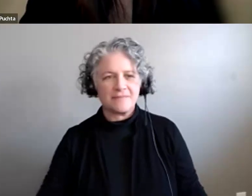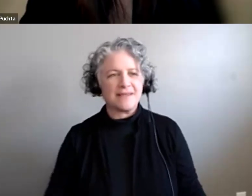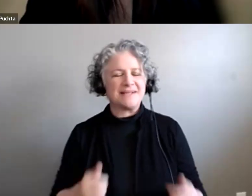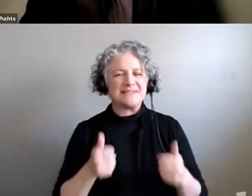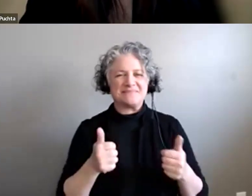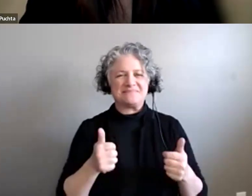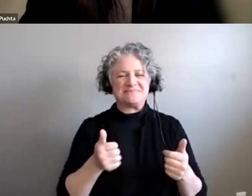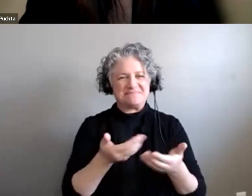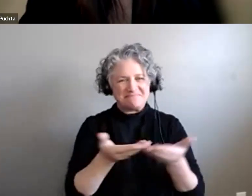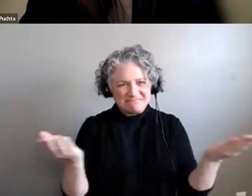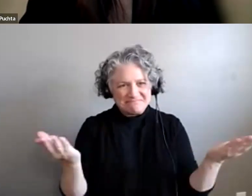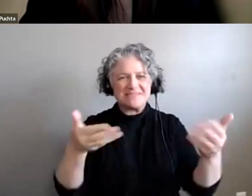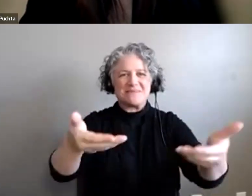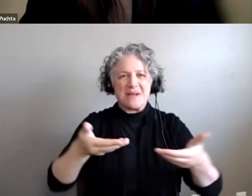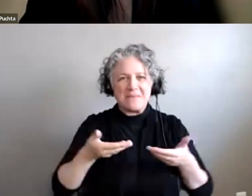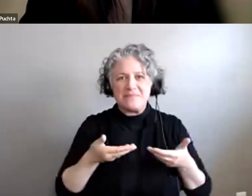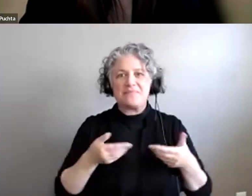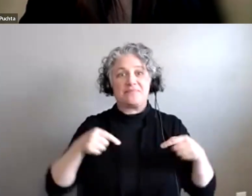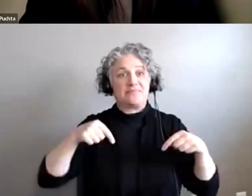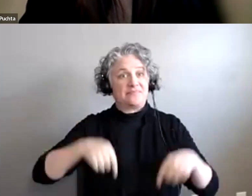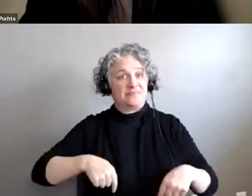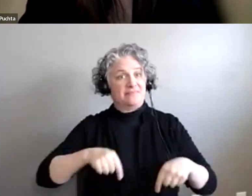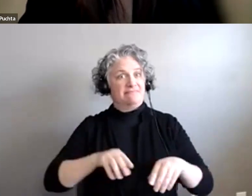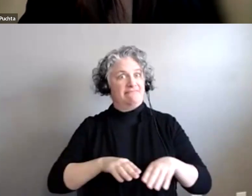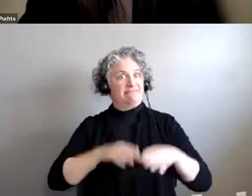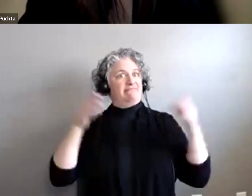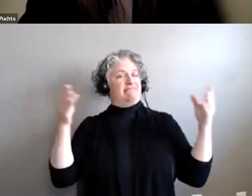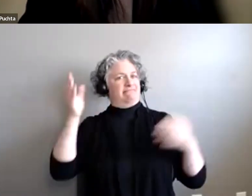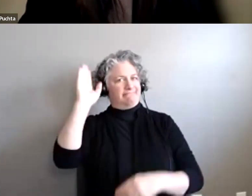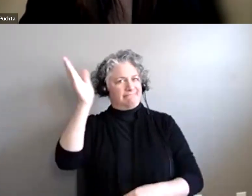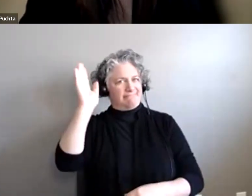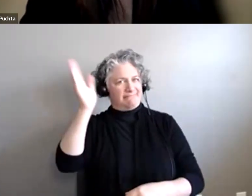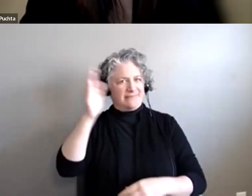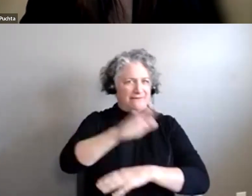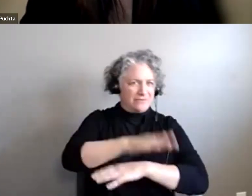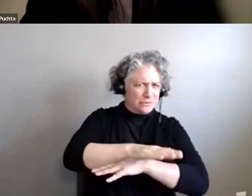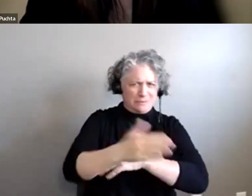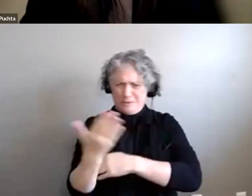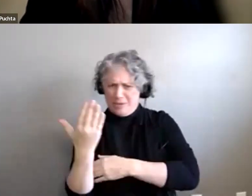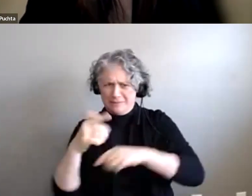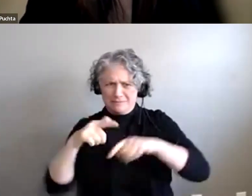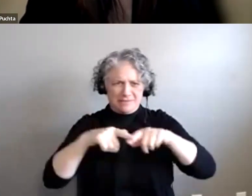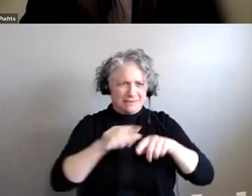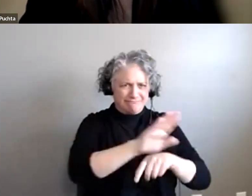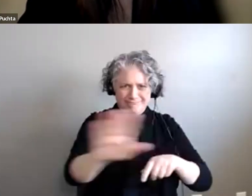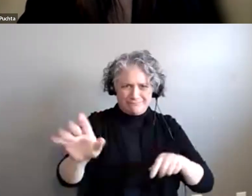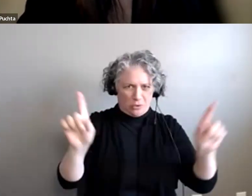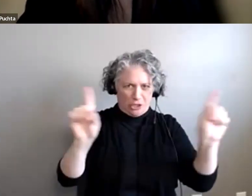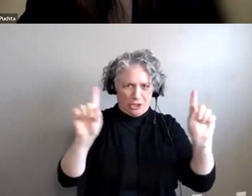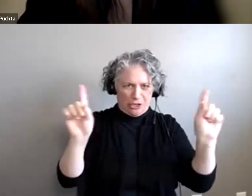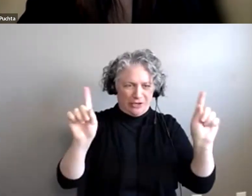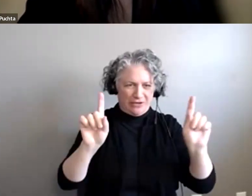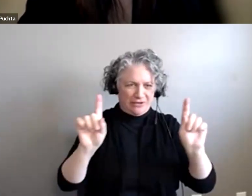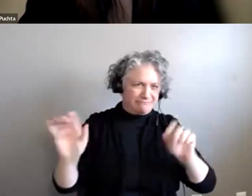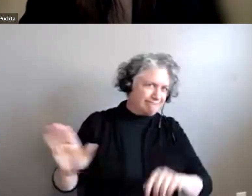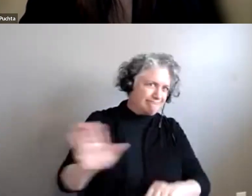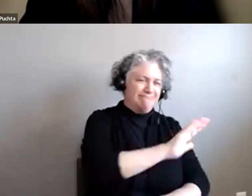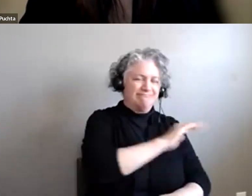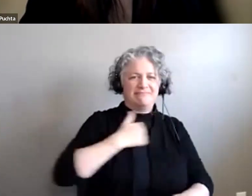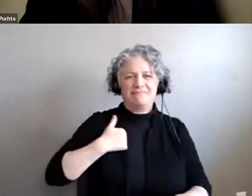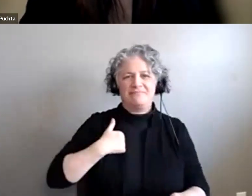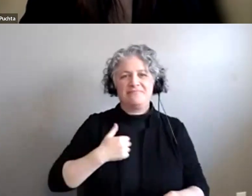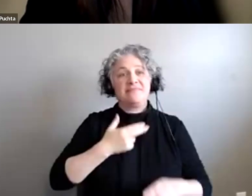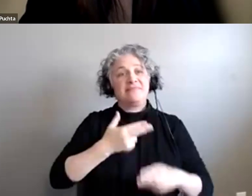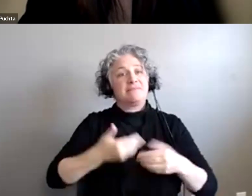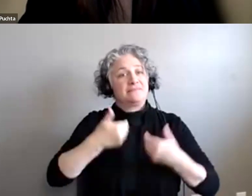Welcome, everyone, to our session this afternoon or this morning, depending where you are in the country. My name